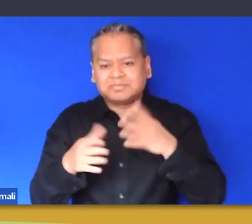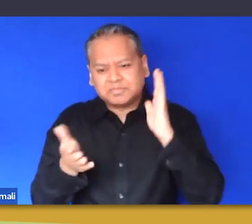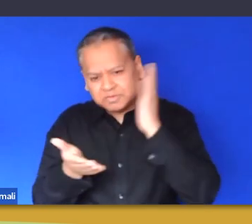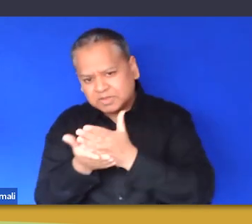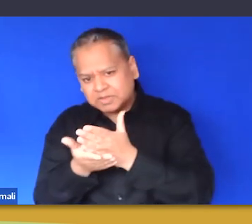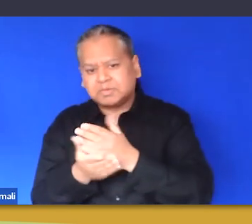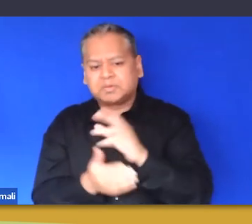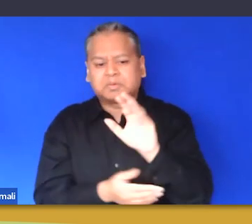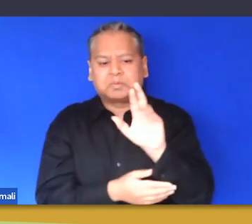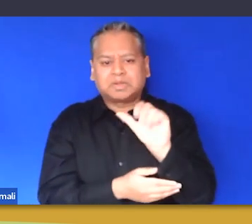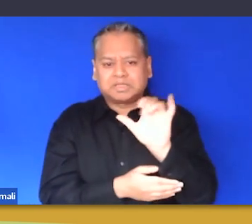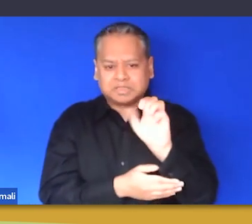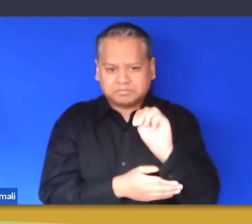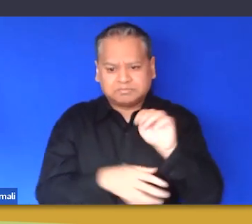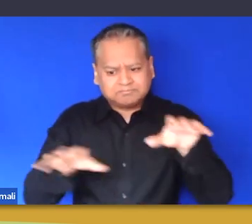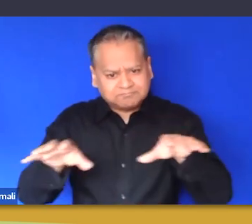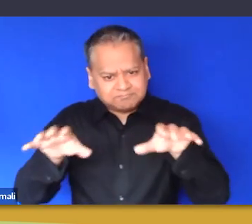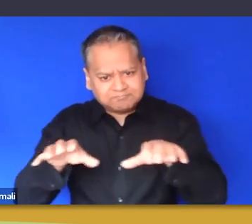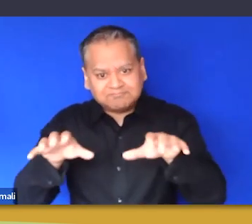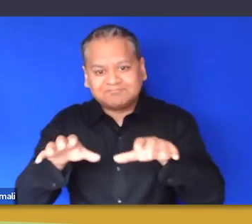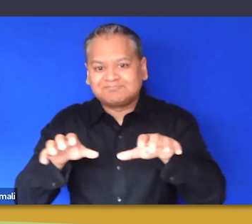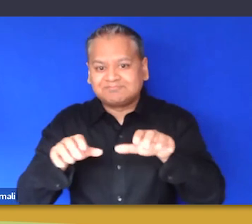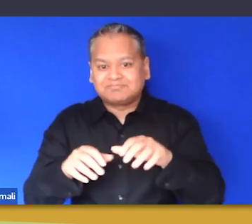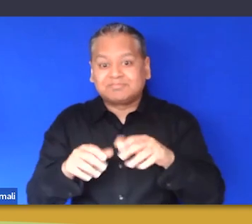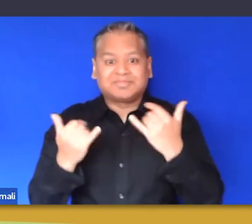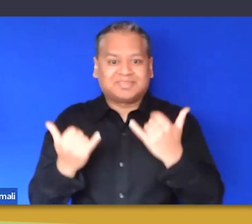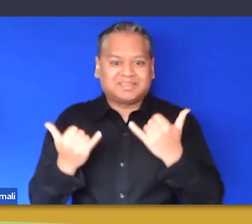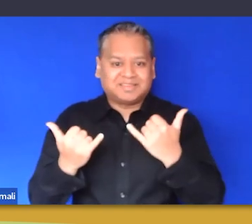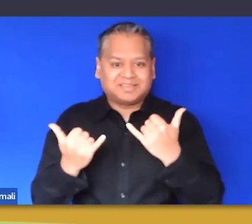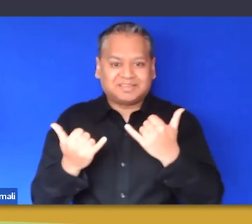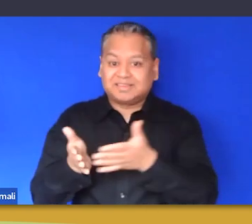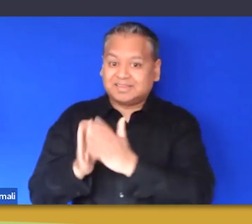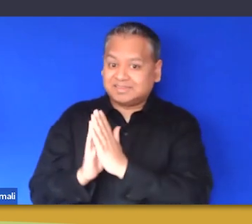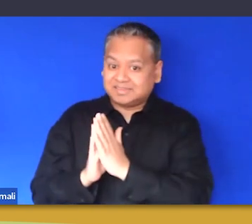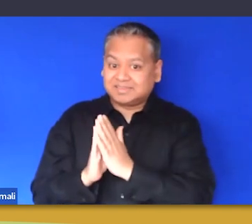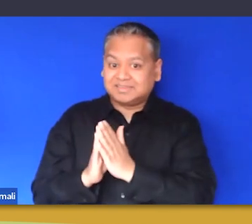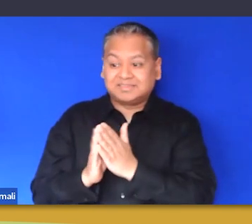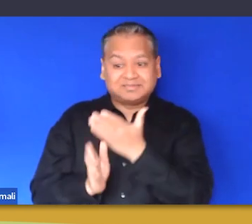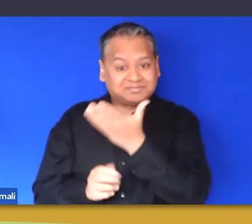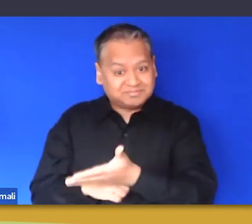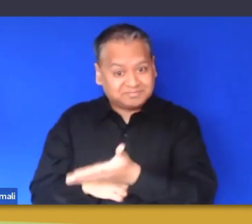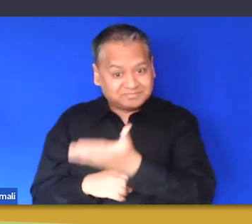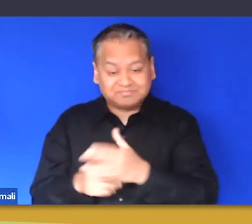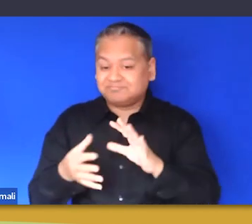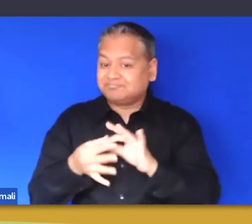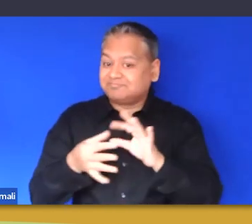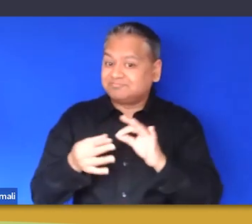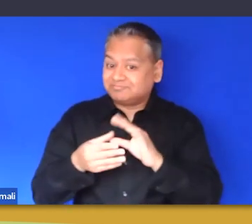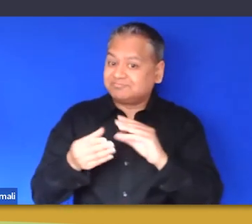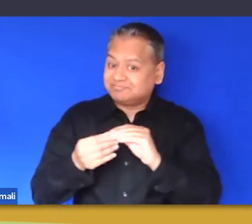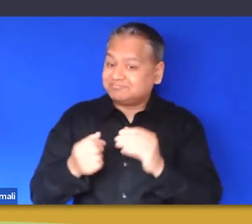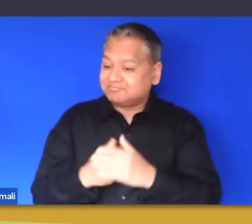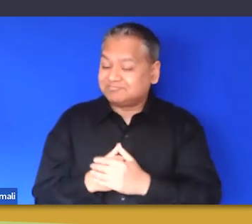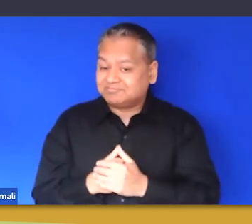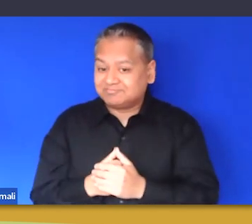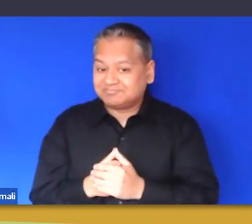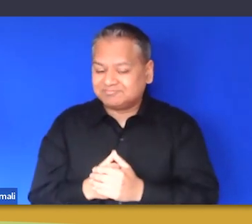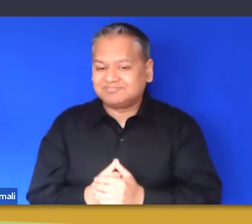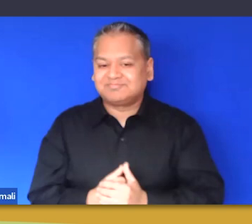Parliamentary Secretary Rachna Singh to say a few words about what the provincial government is doing to tackle racism in this